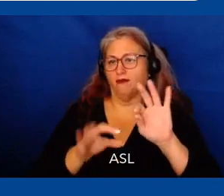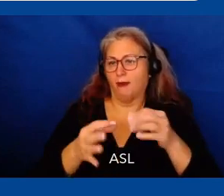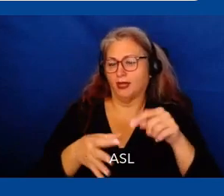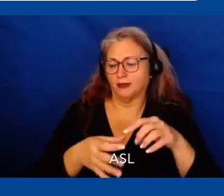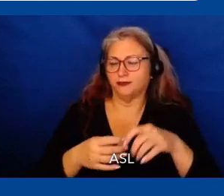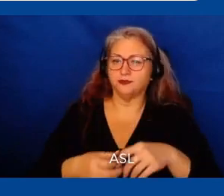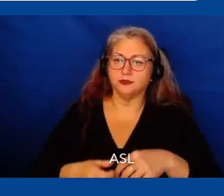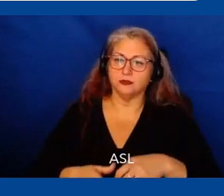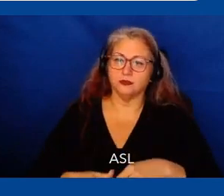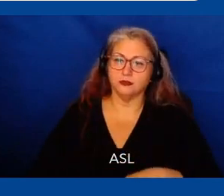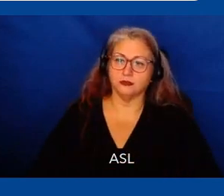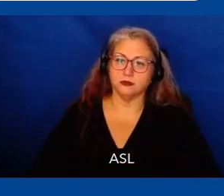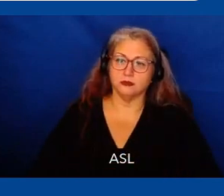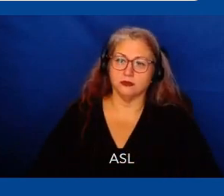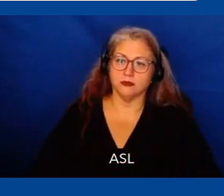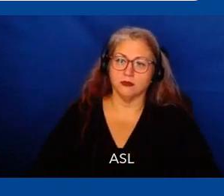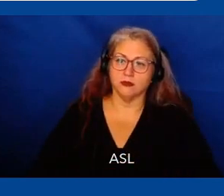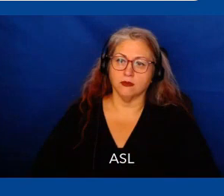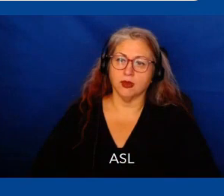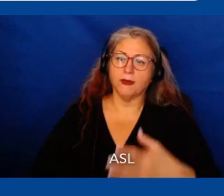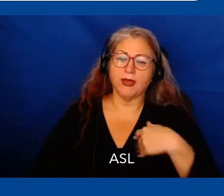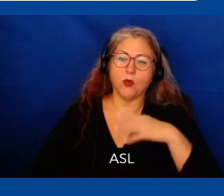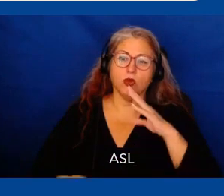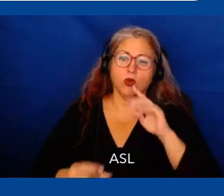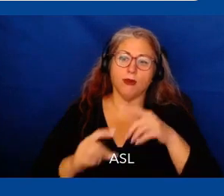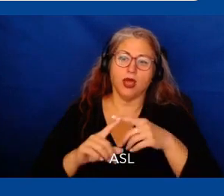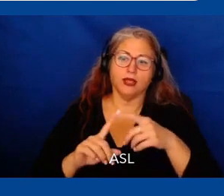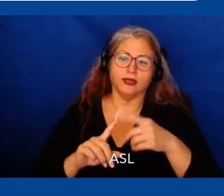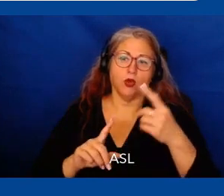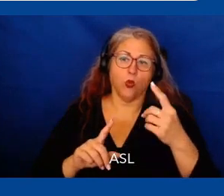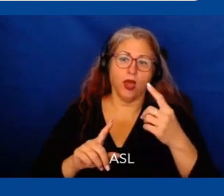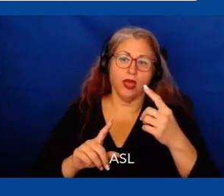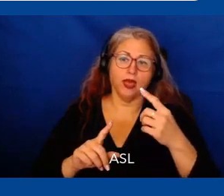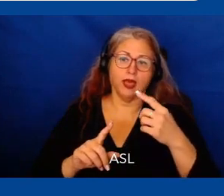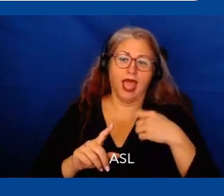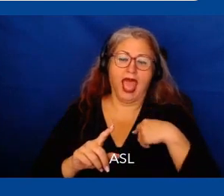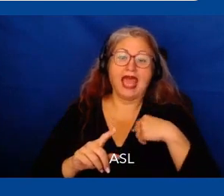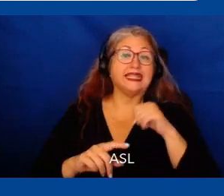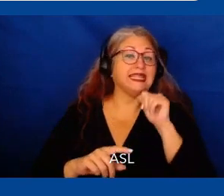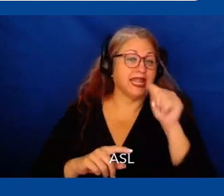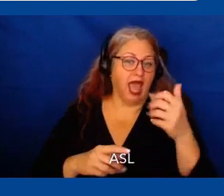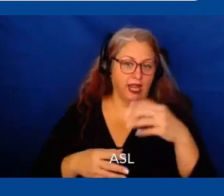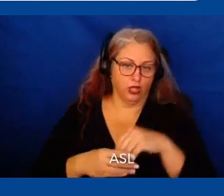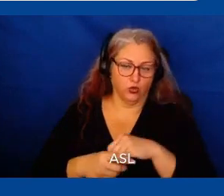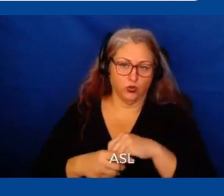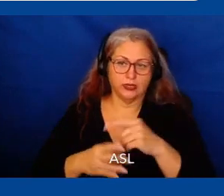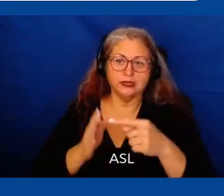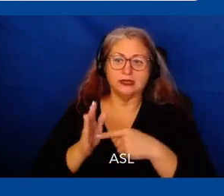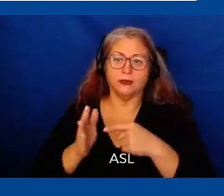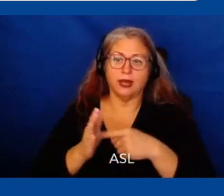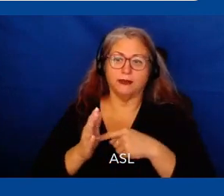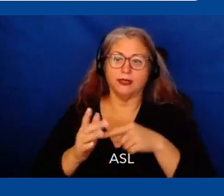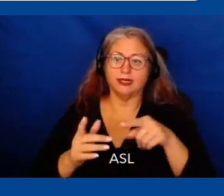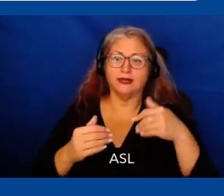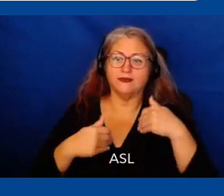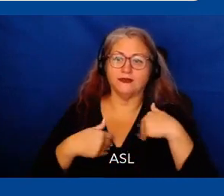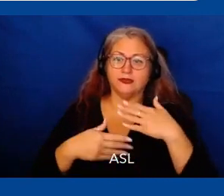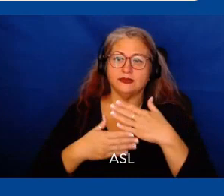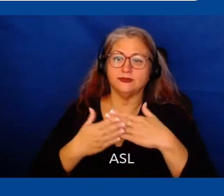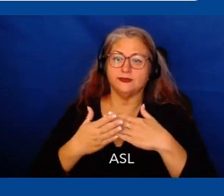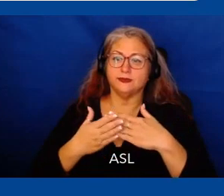Yeah, well, maybe I can talk about the ones which I exclude. Like sometimes there were like